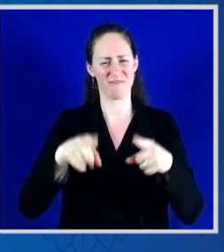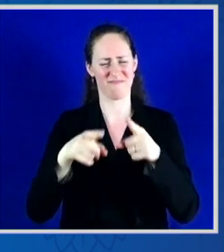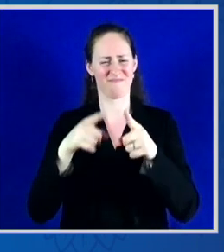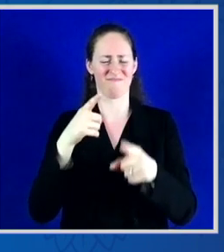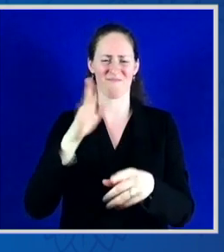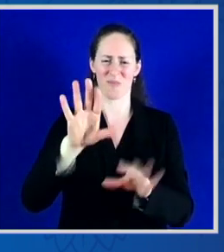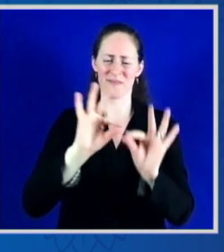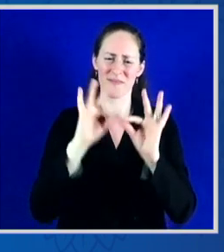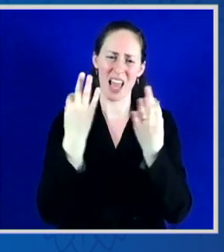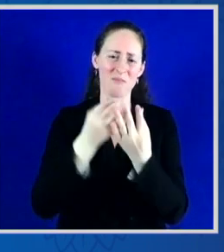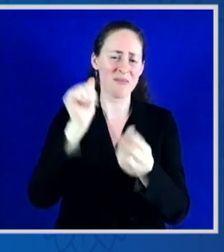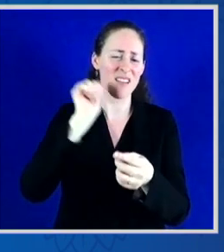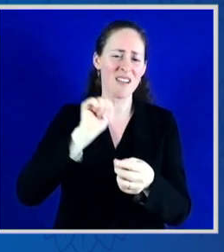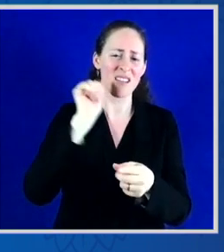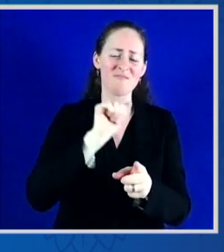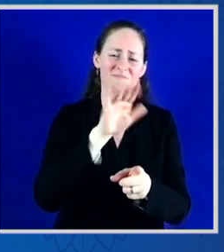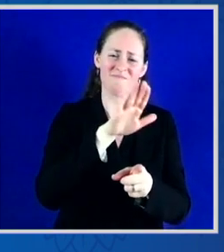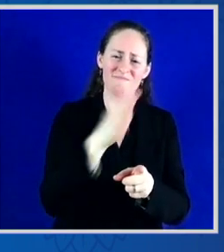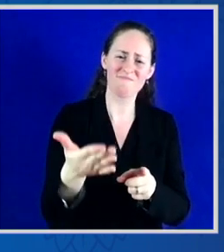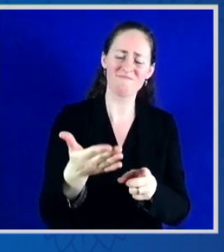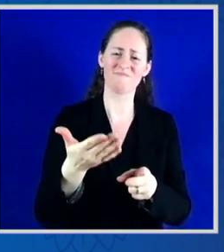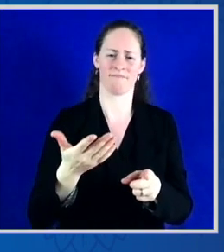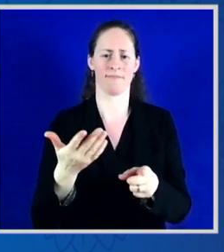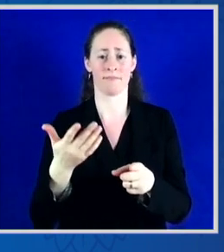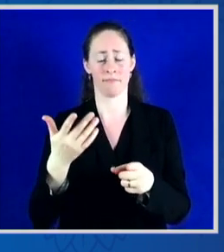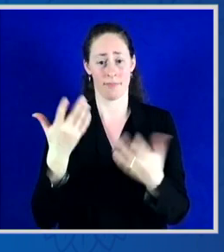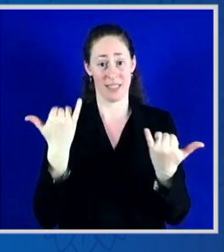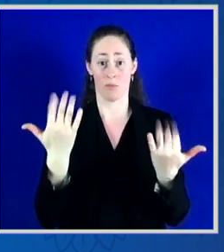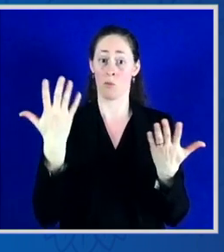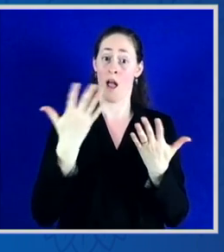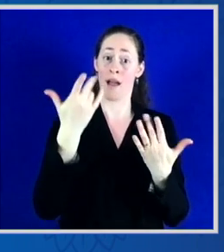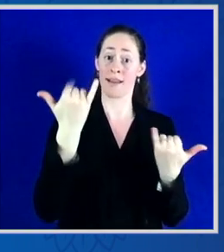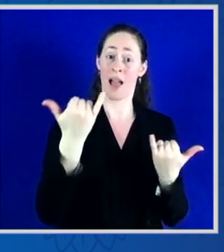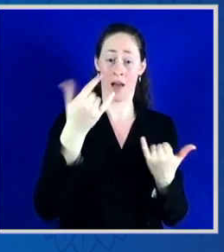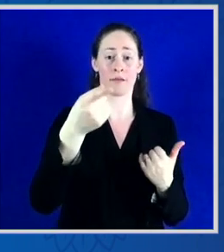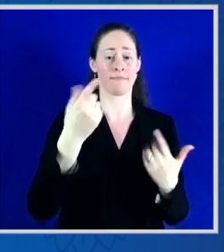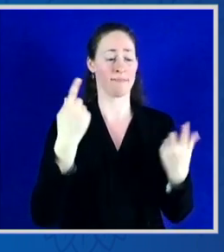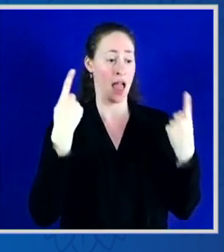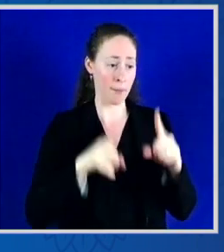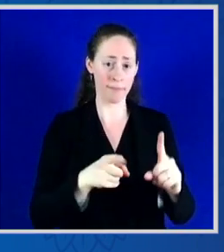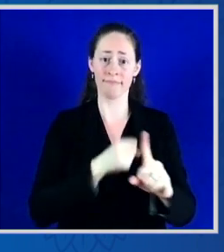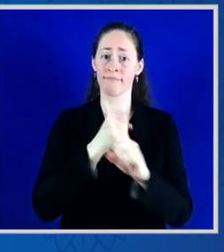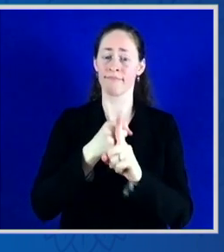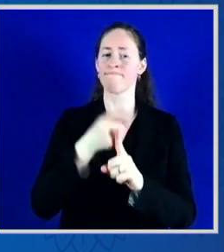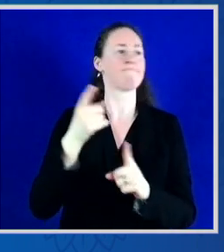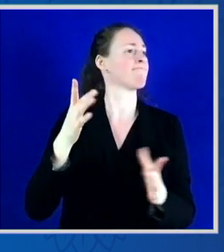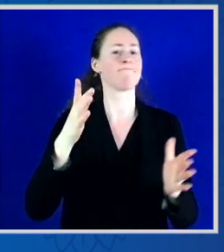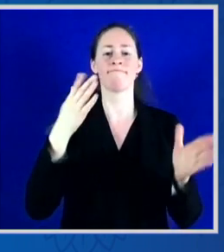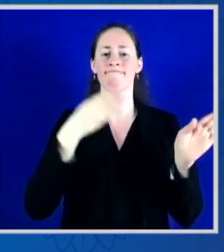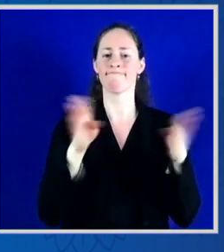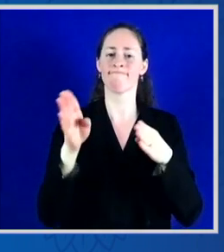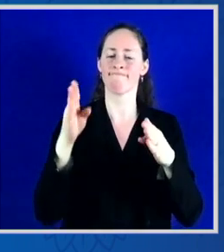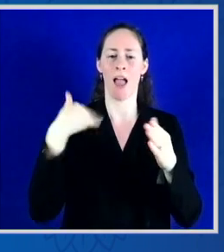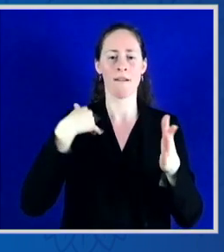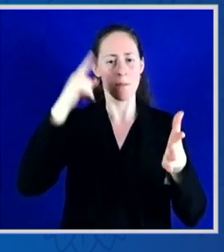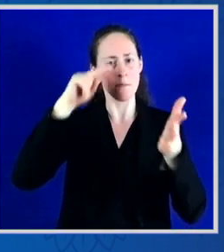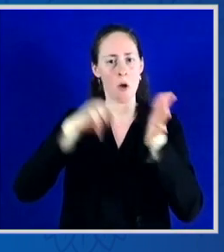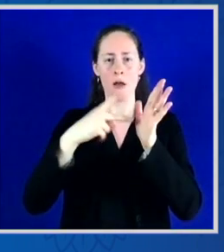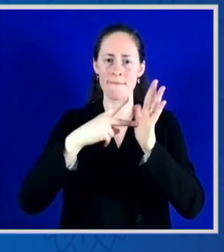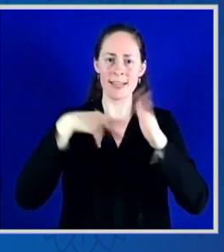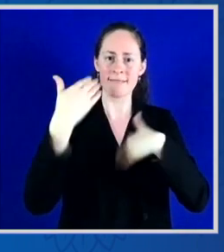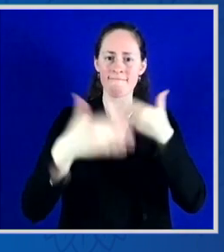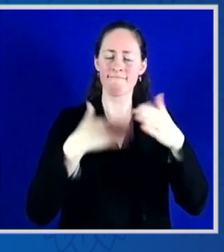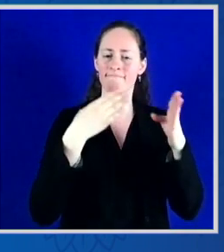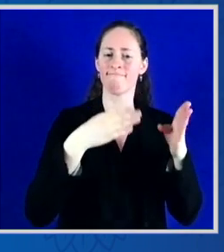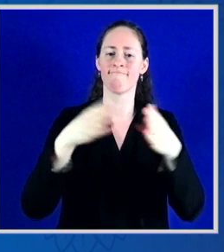look what you're doing. You found purpose after you lost her. And I think that's so important. So thank you. Thank you so much.